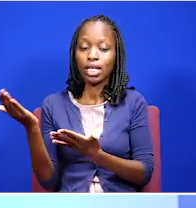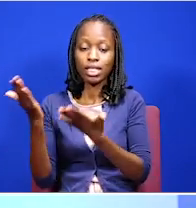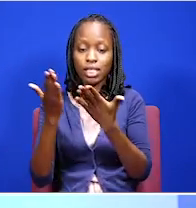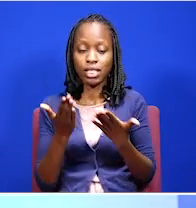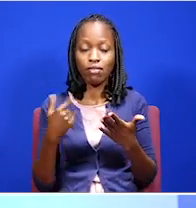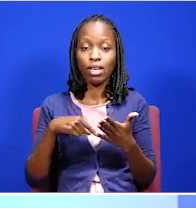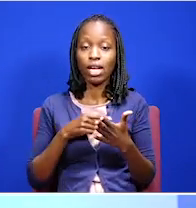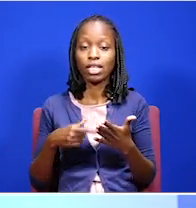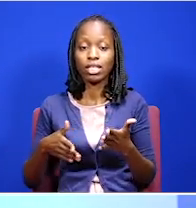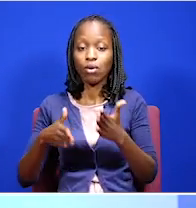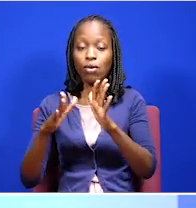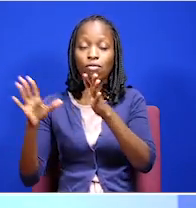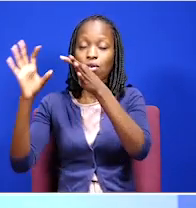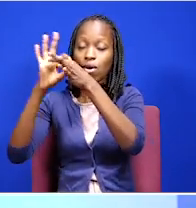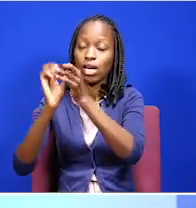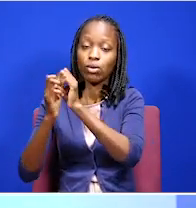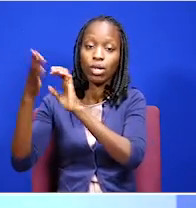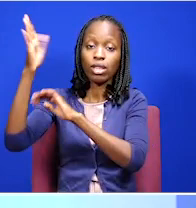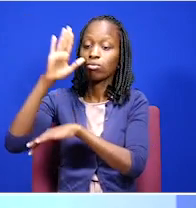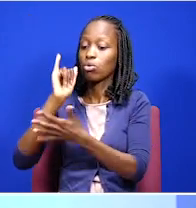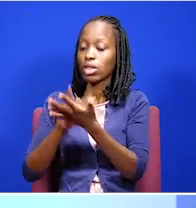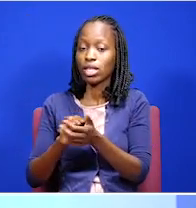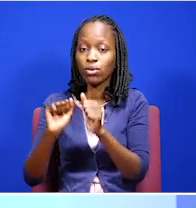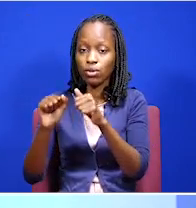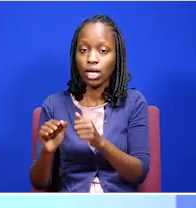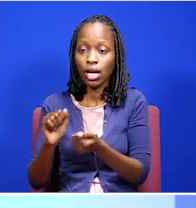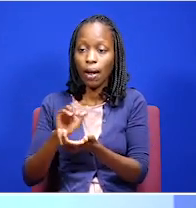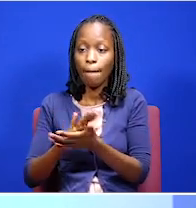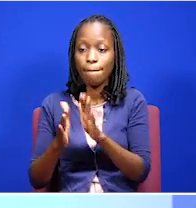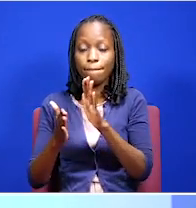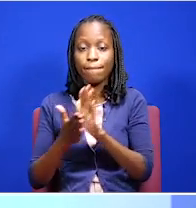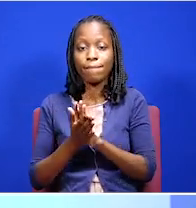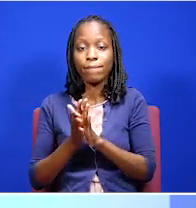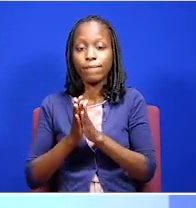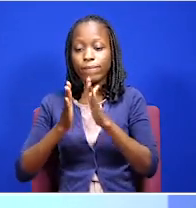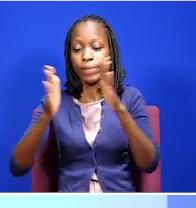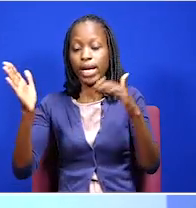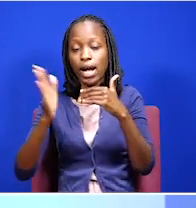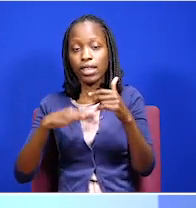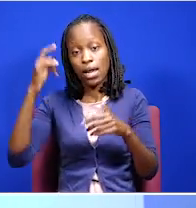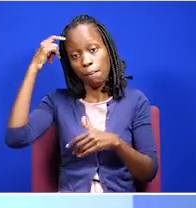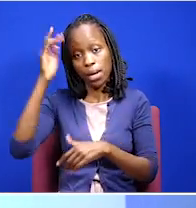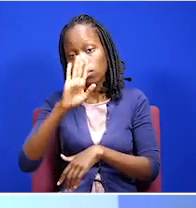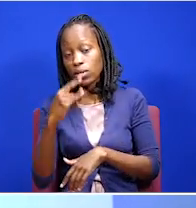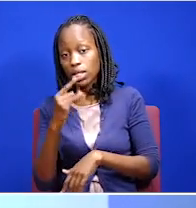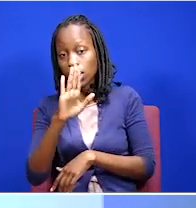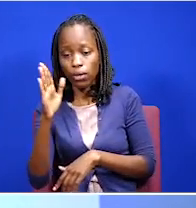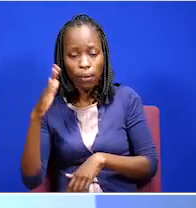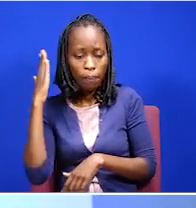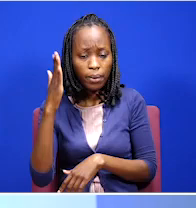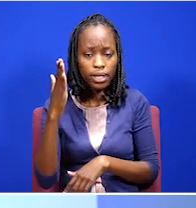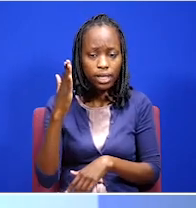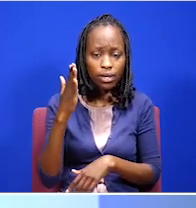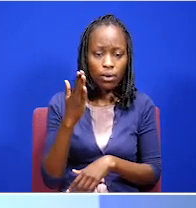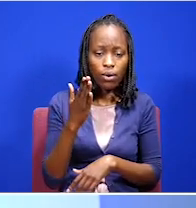has given us an avenue, has given us a channel, has given us a way of connecting with Him so that you